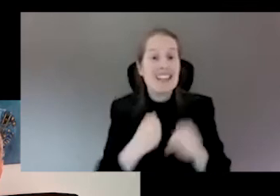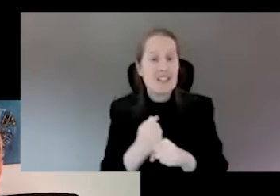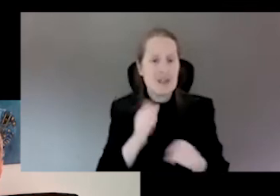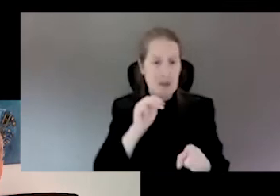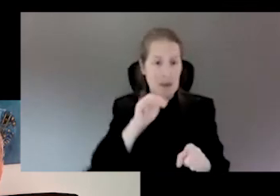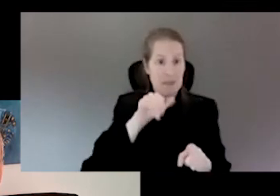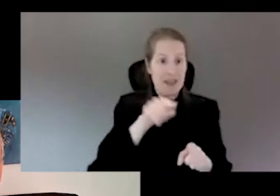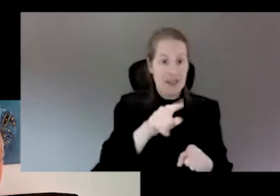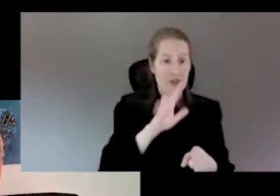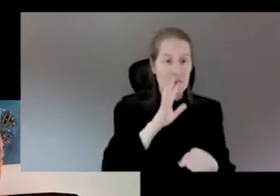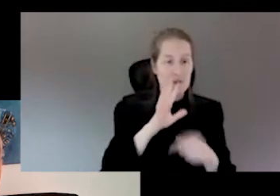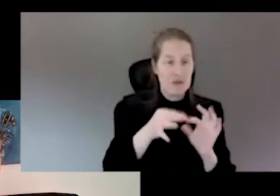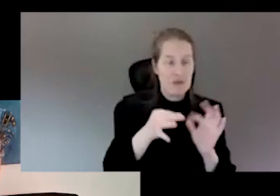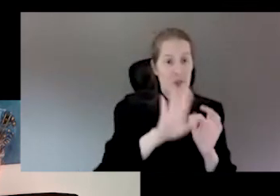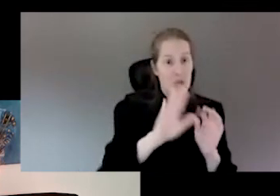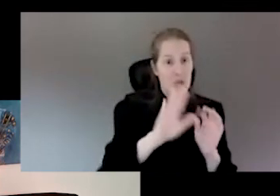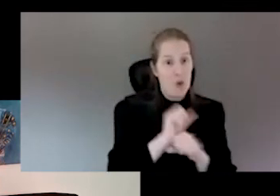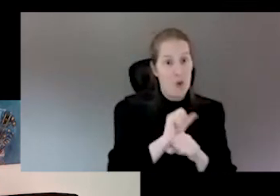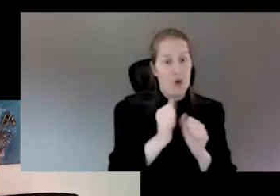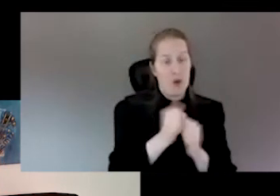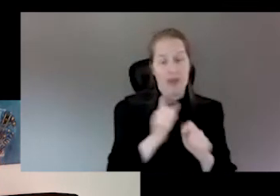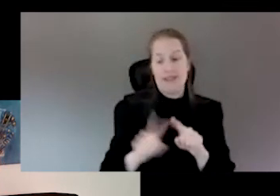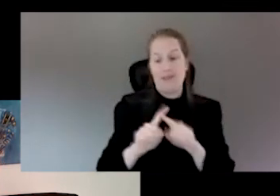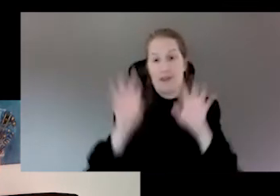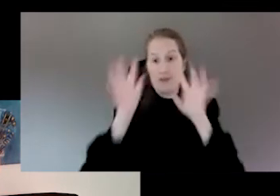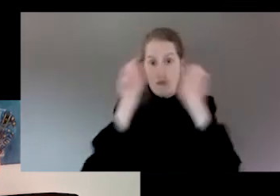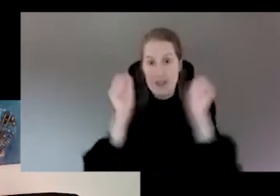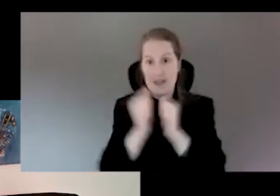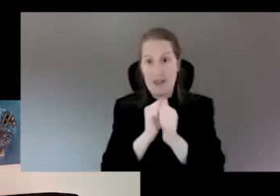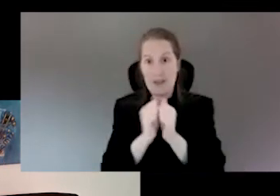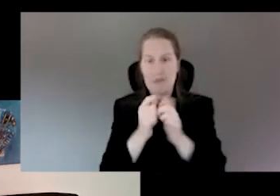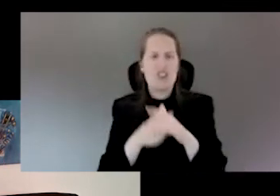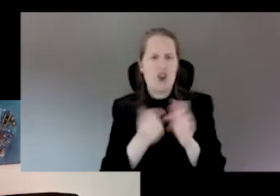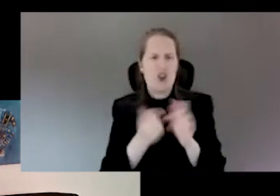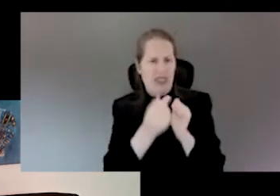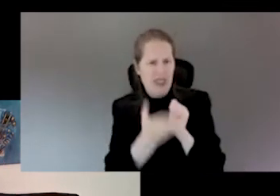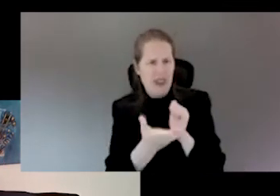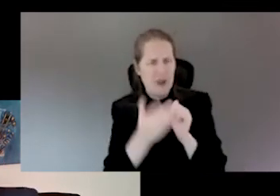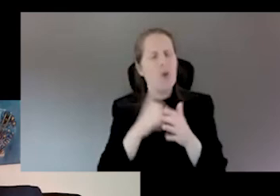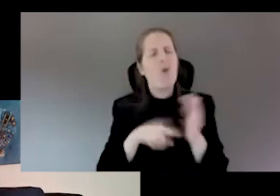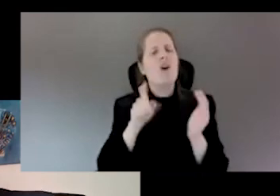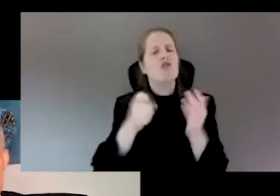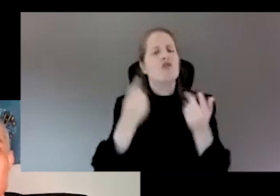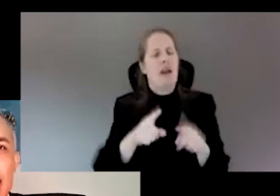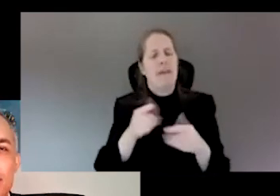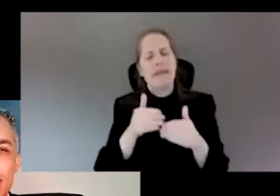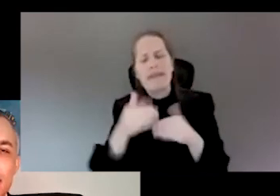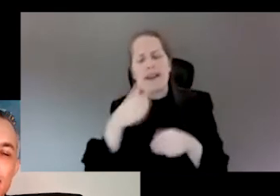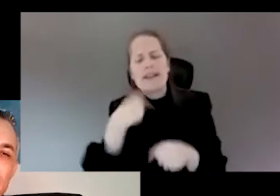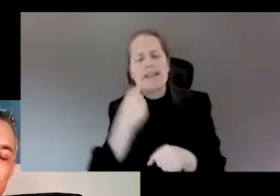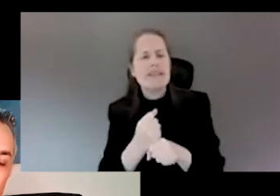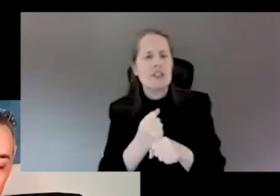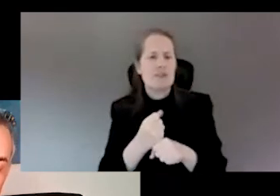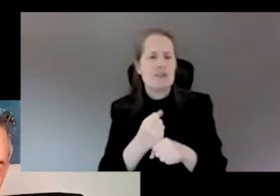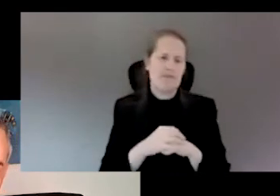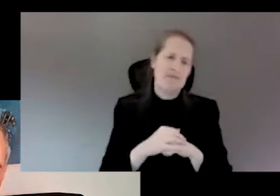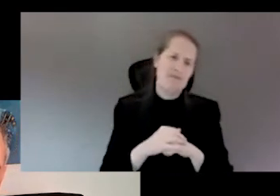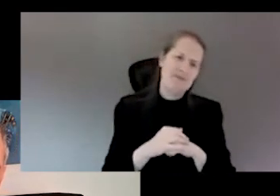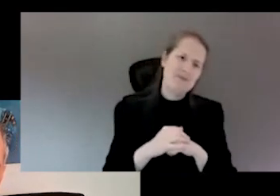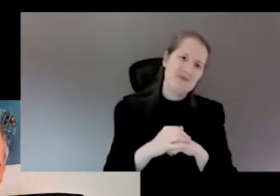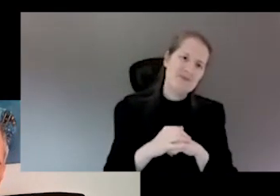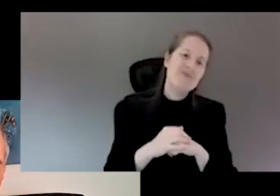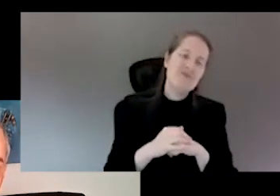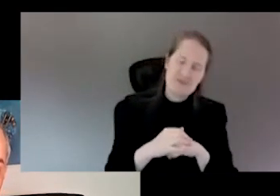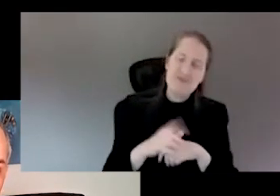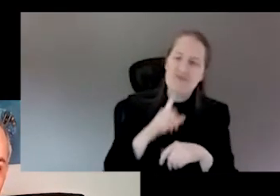work, with various presidential campaigns. Why don't we start with you there? What do you think needs to happen in next year? And then after that, yeah, I think